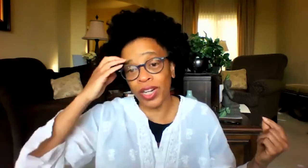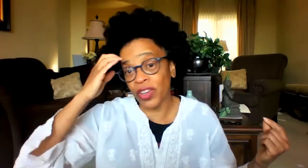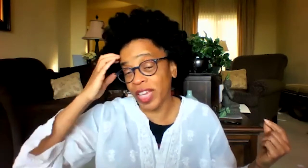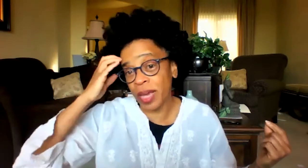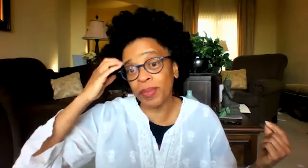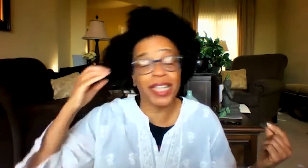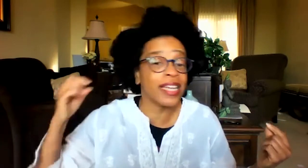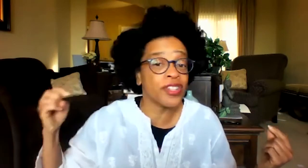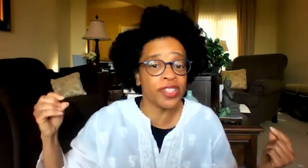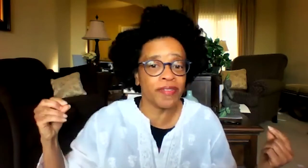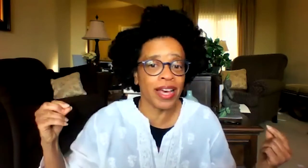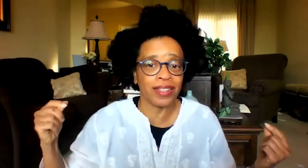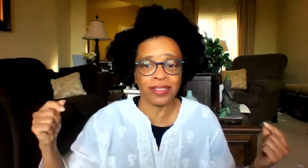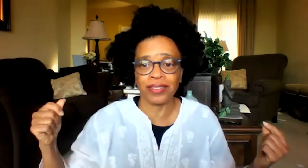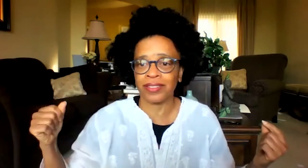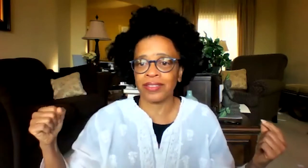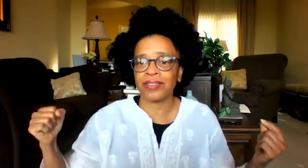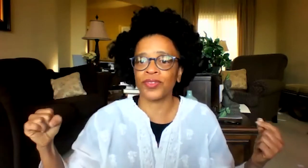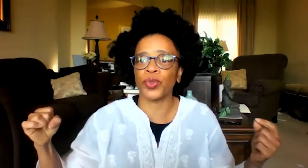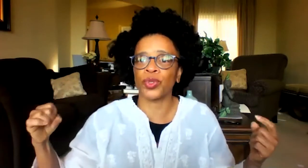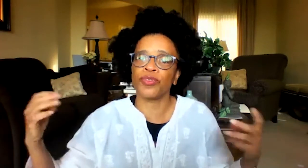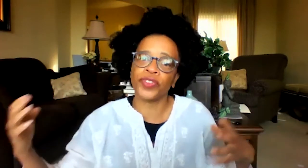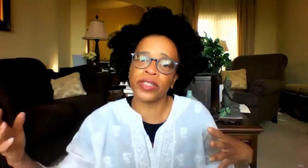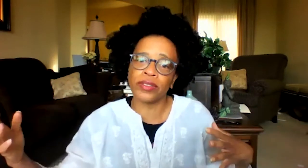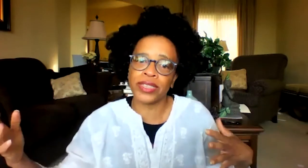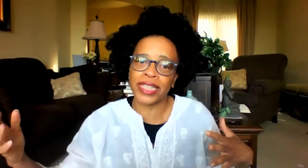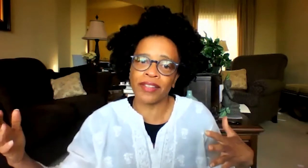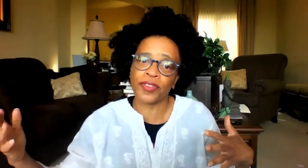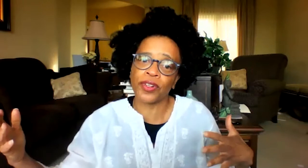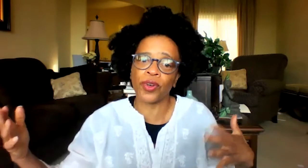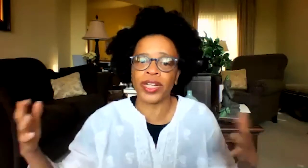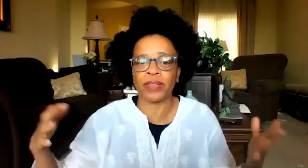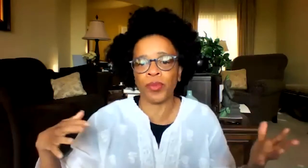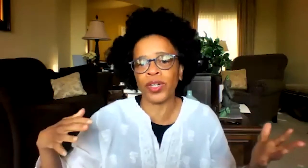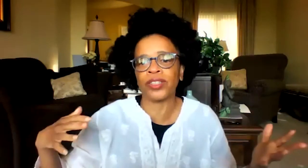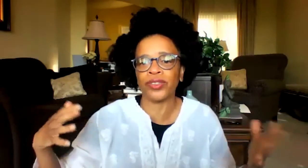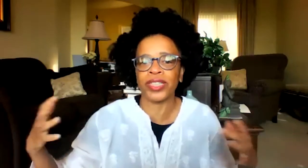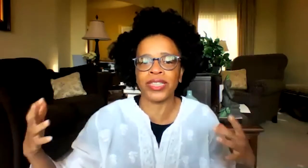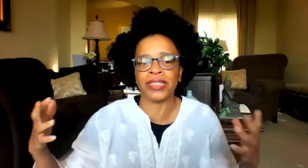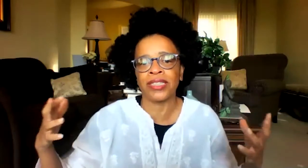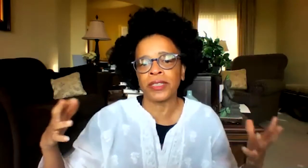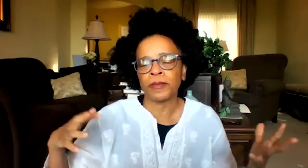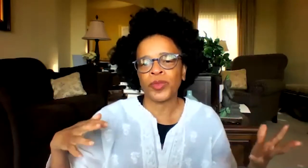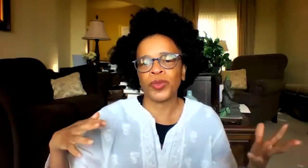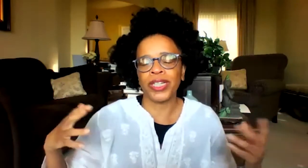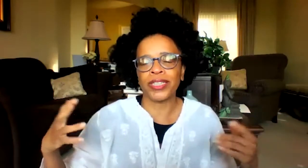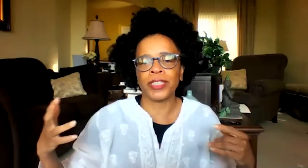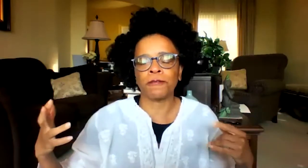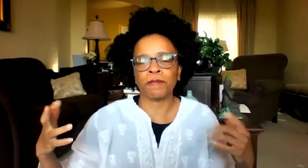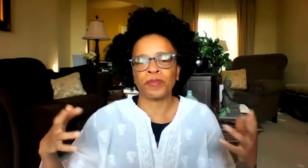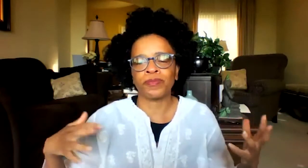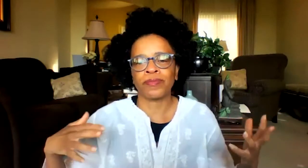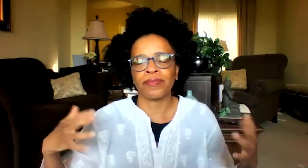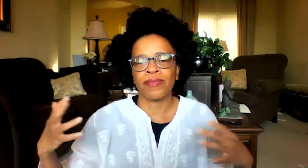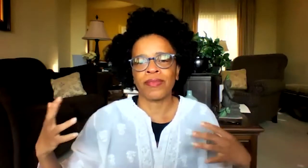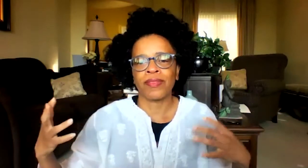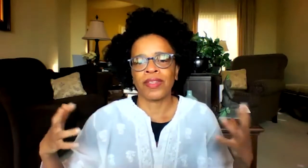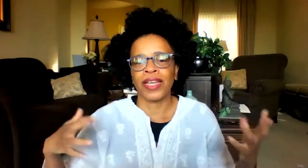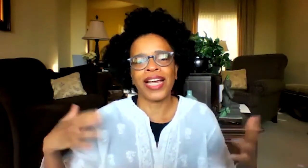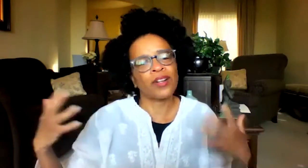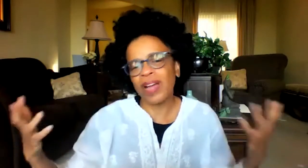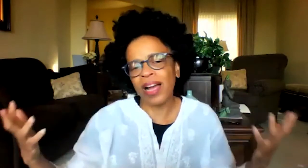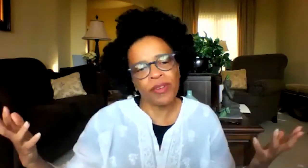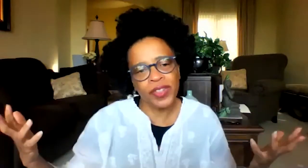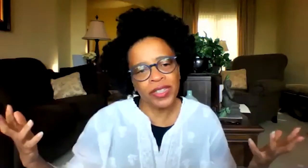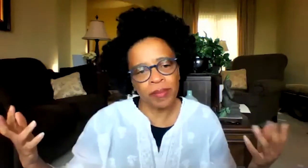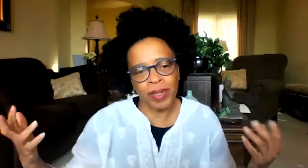And what are the implications of that for who feels safer or more included and who doesn't?